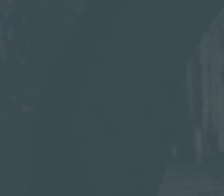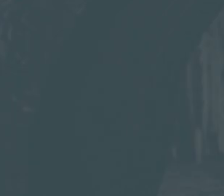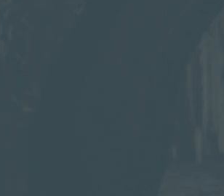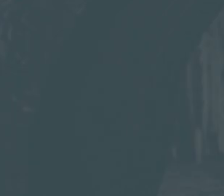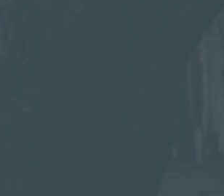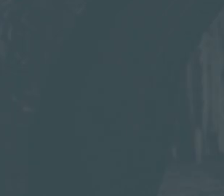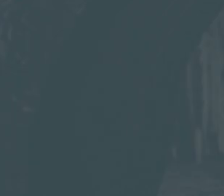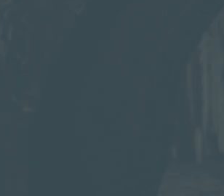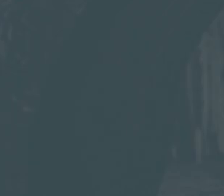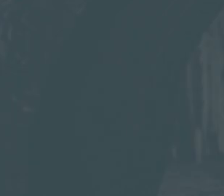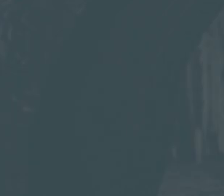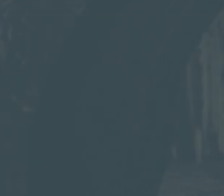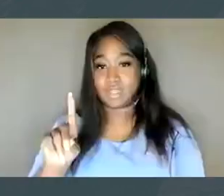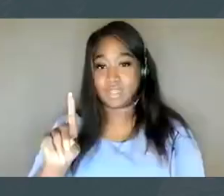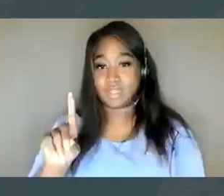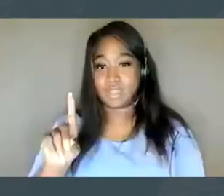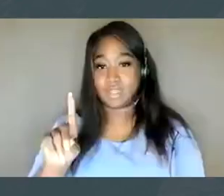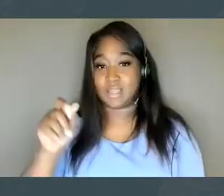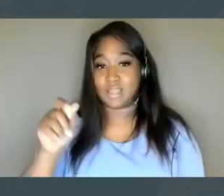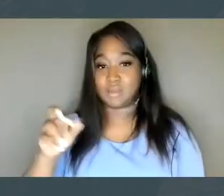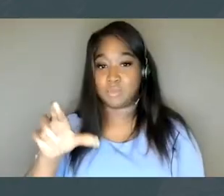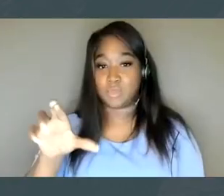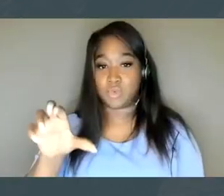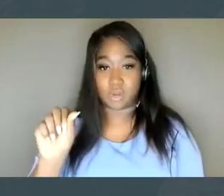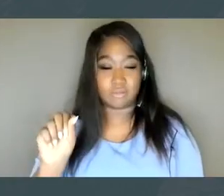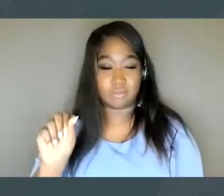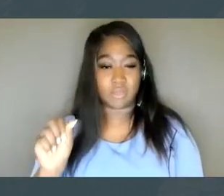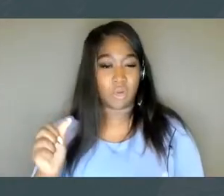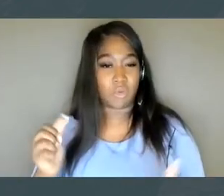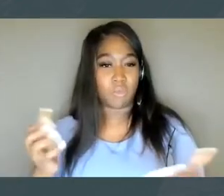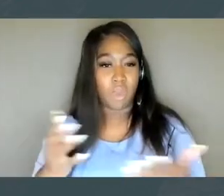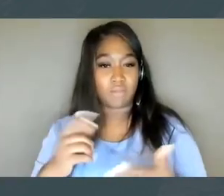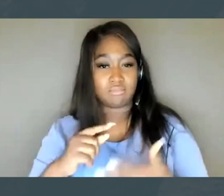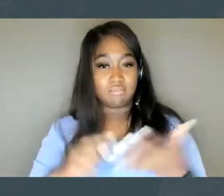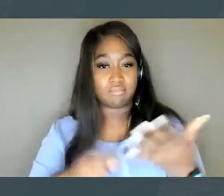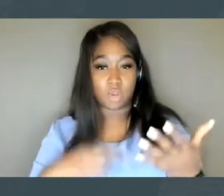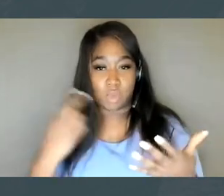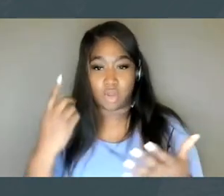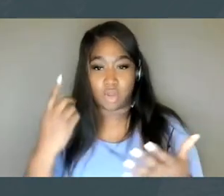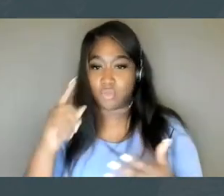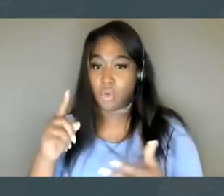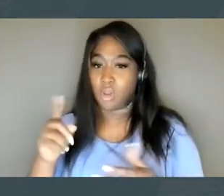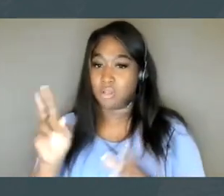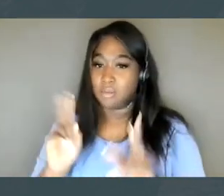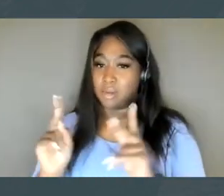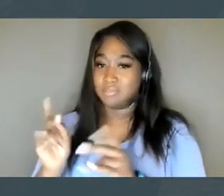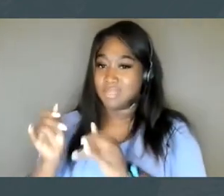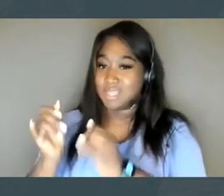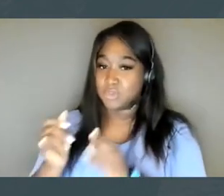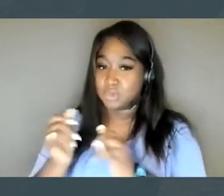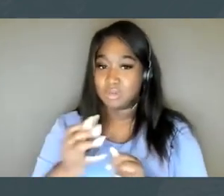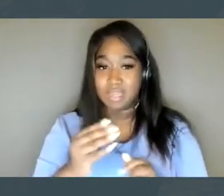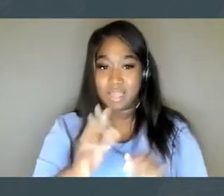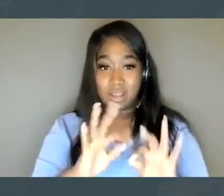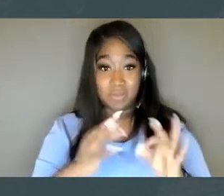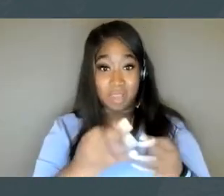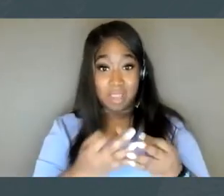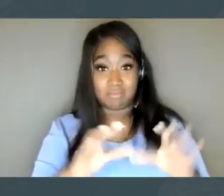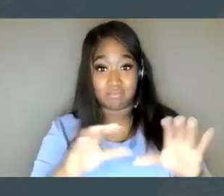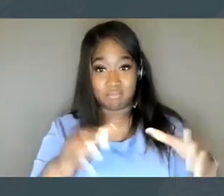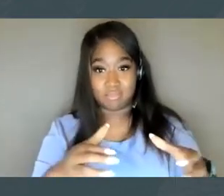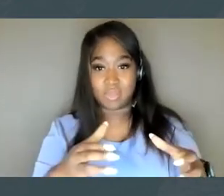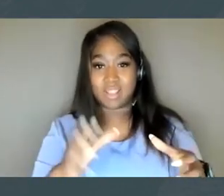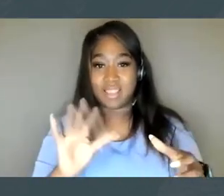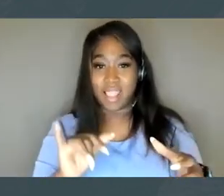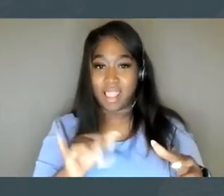in those who individually and familiarly have lineages back to enslavement